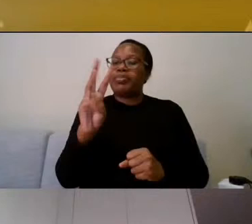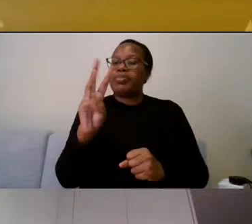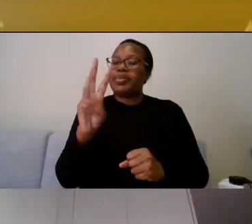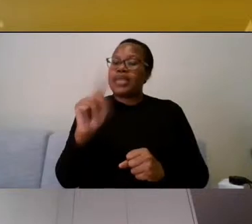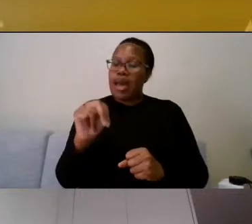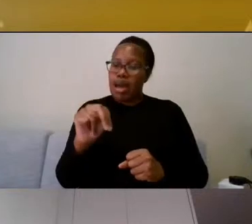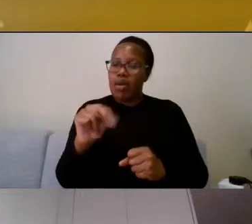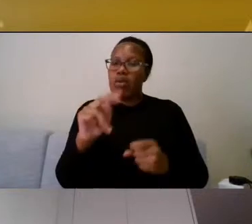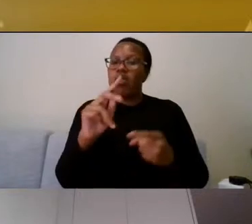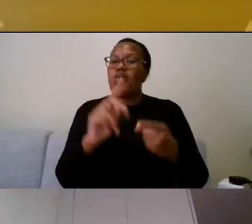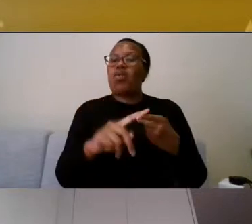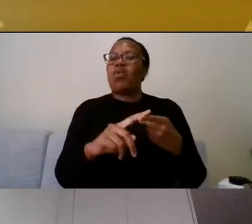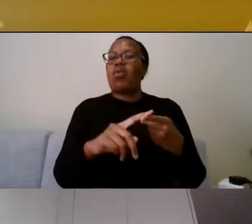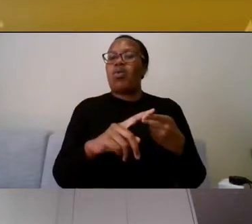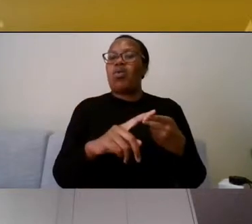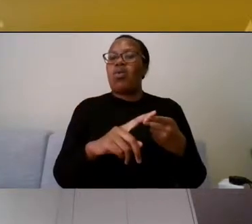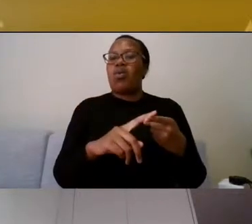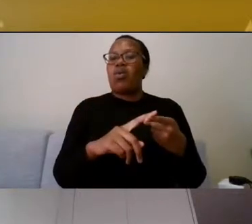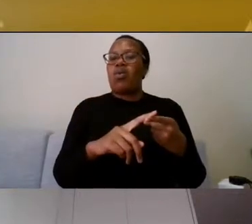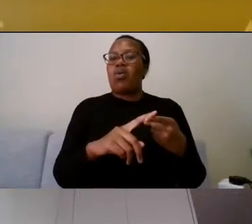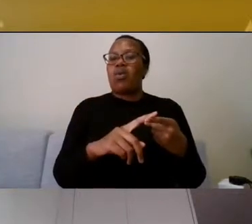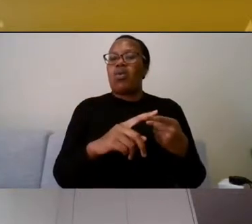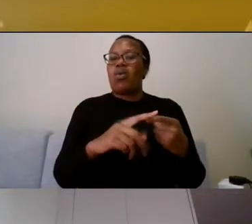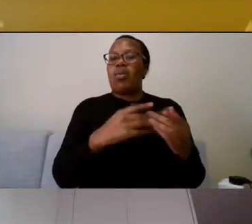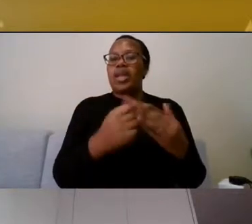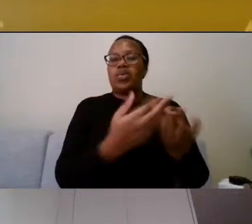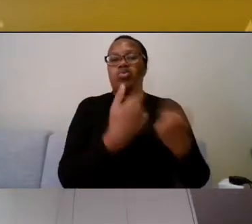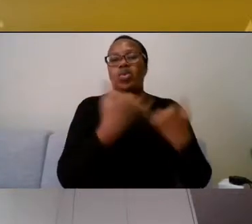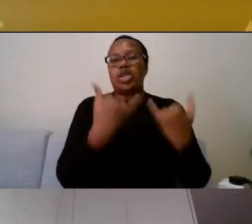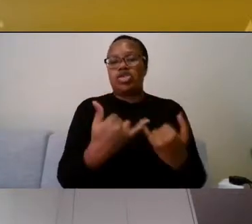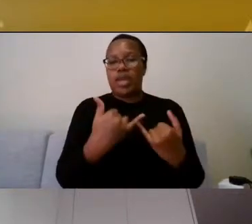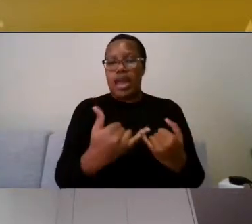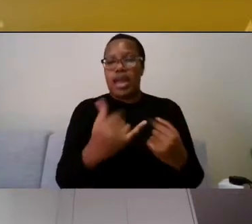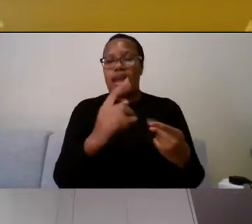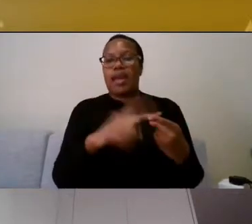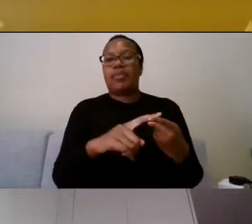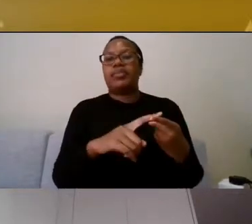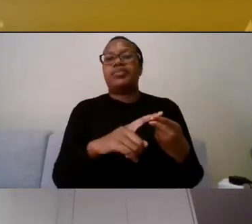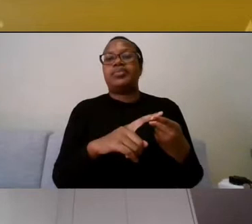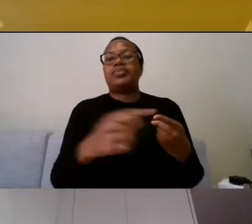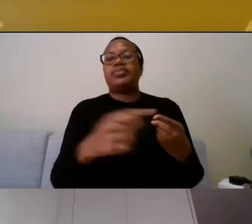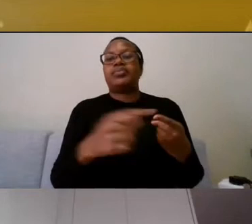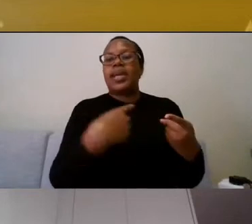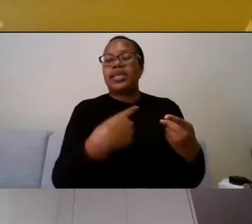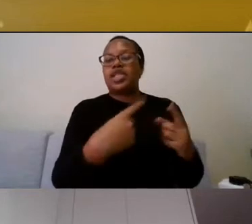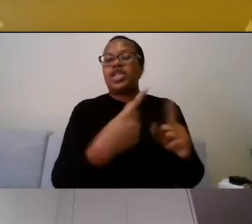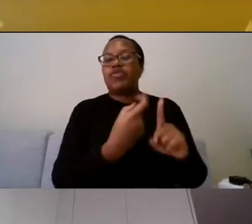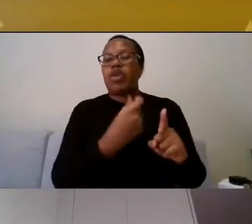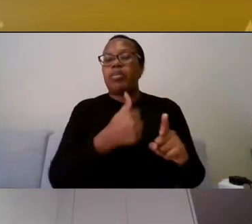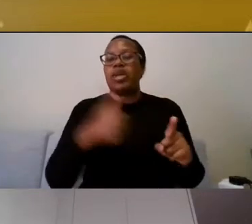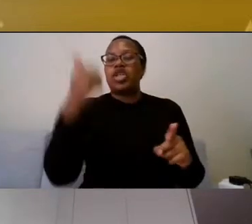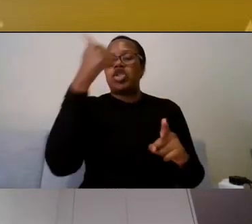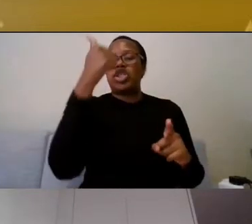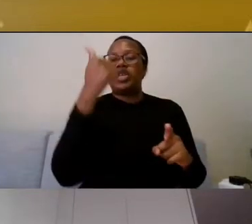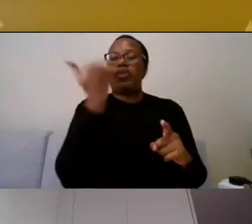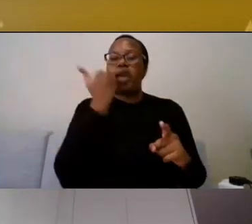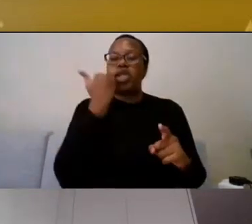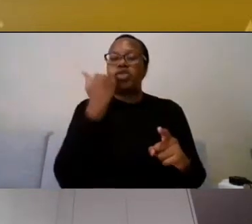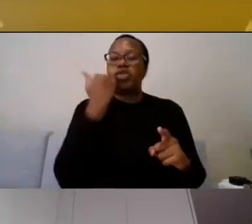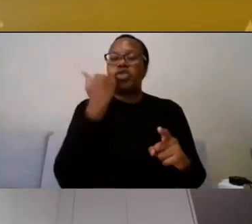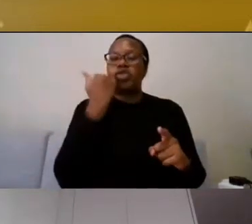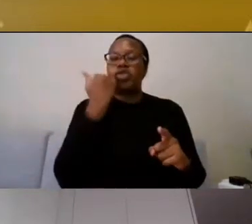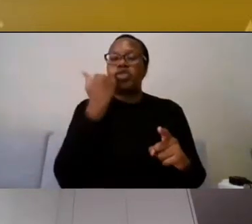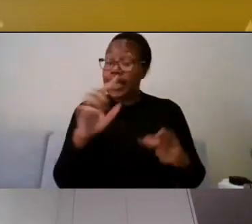I had a matter reported today. I've just had a message from the Chief Magistrate of Port Elizabeth